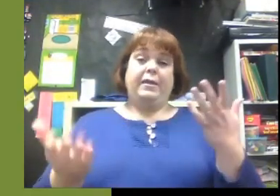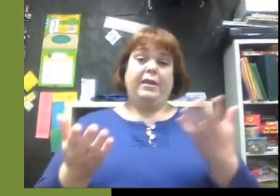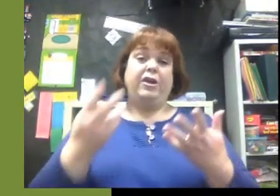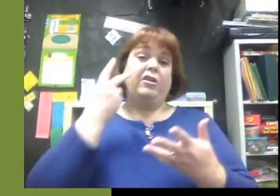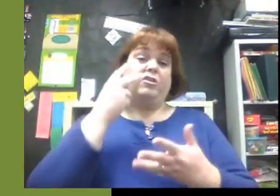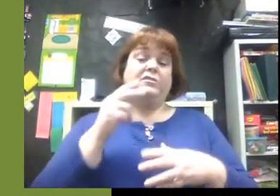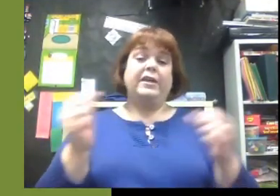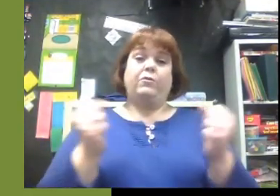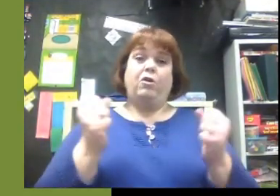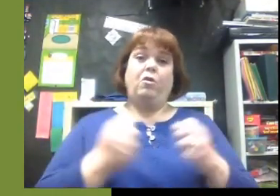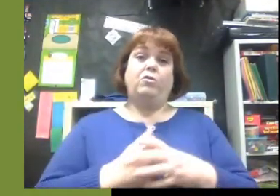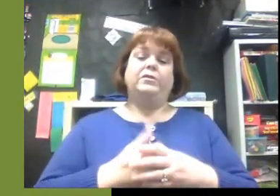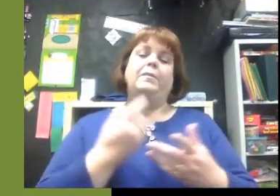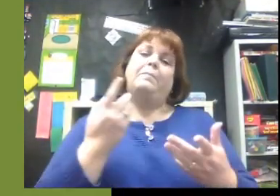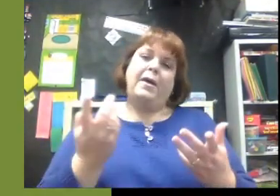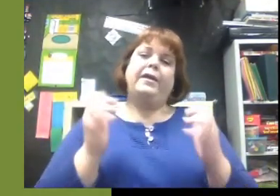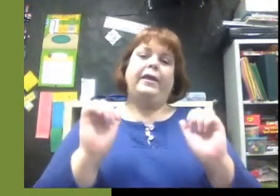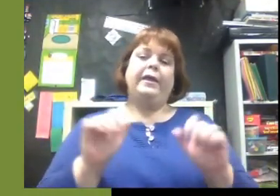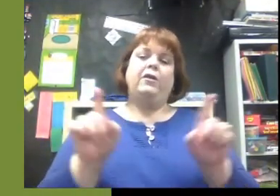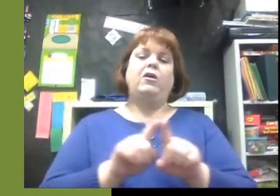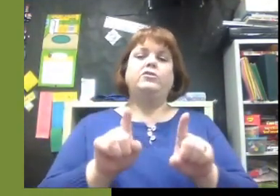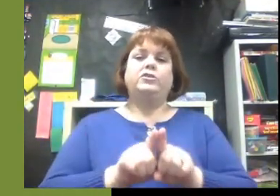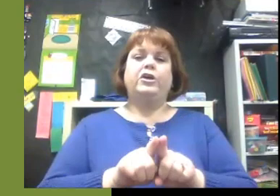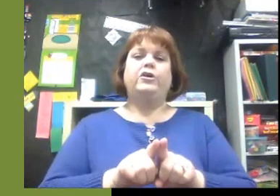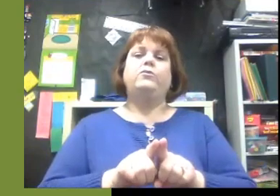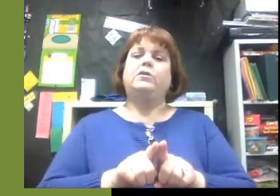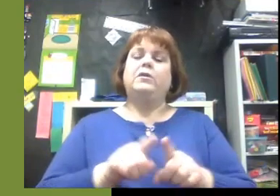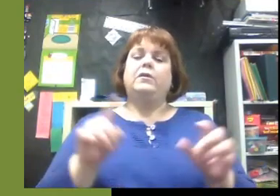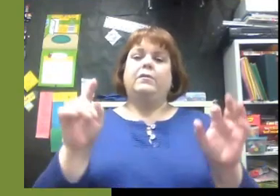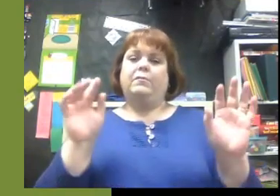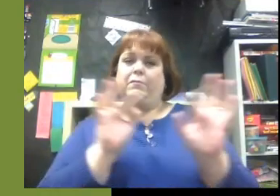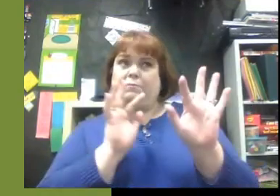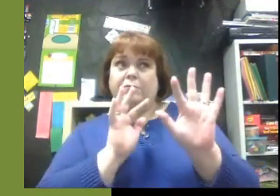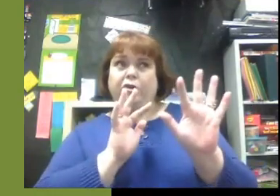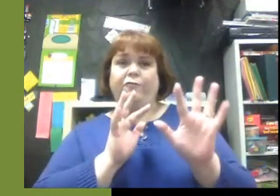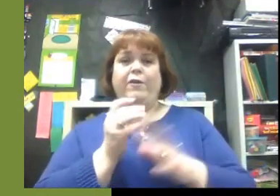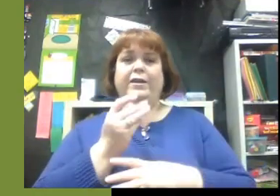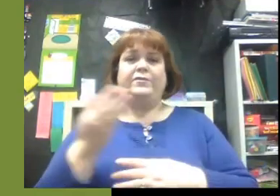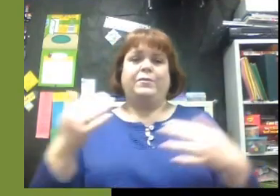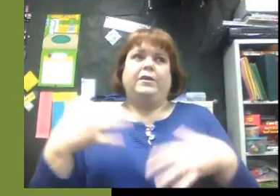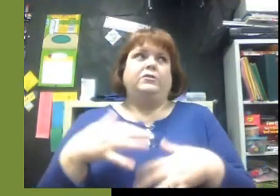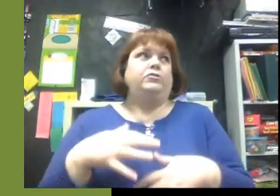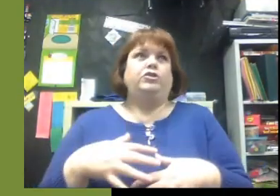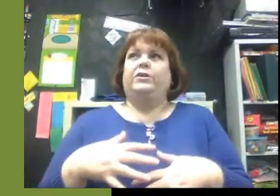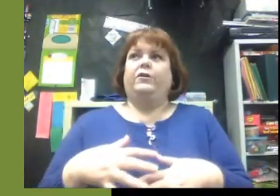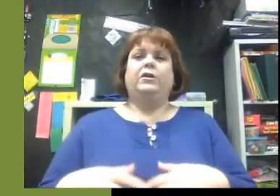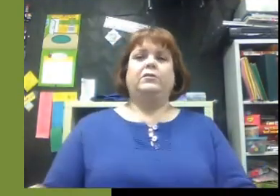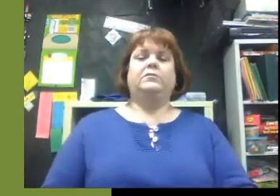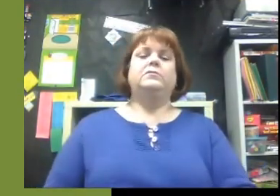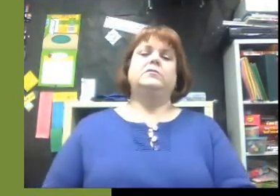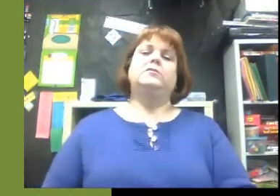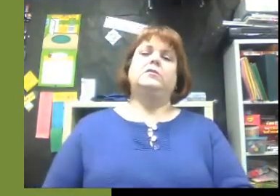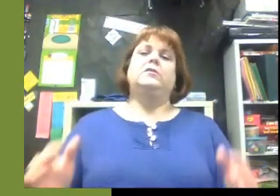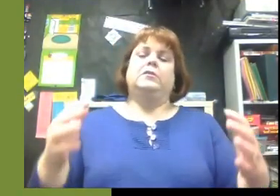Here it looks like cold, but it can also, you're afraid of something and you shiver.